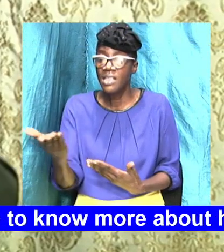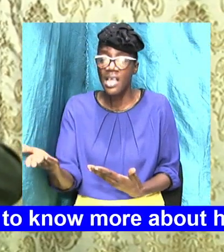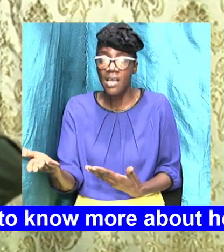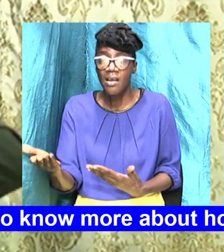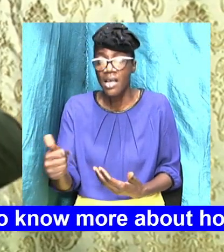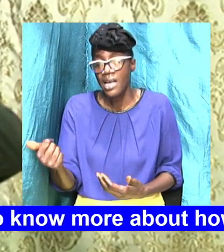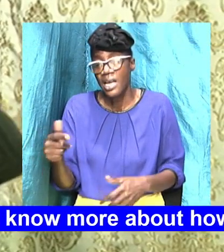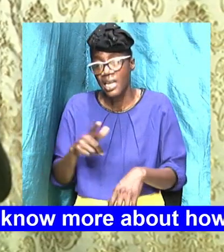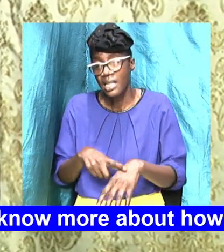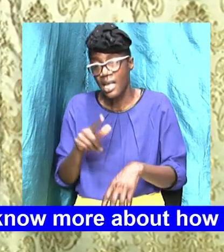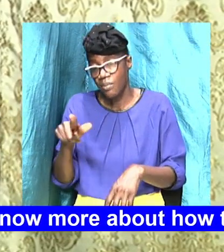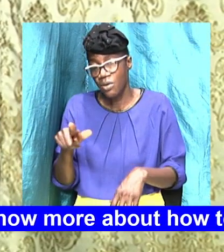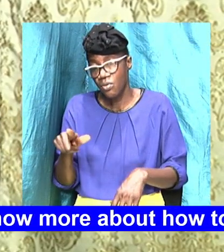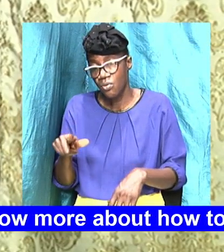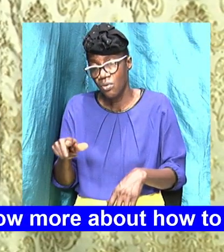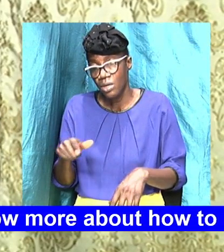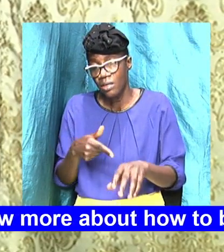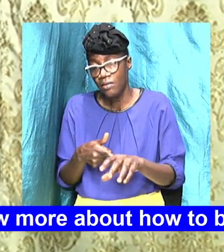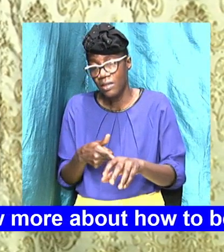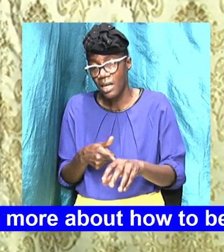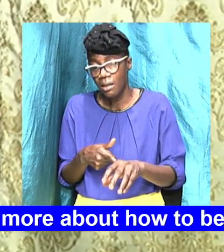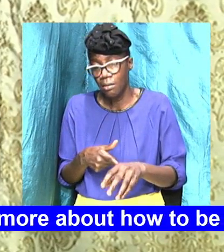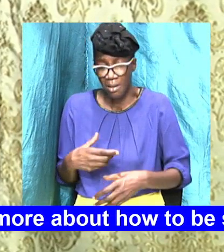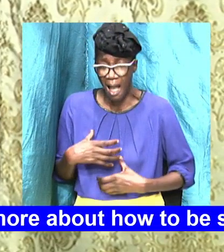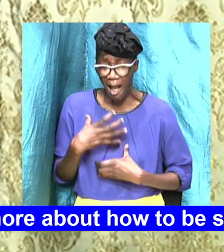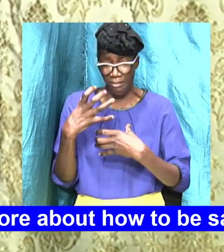Because anytime you start operate out of anger,